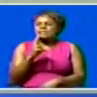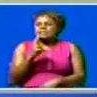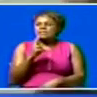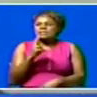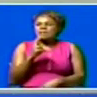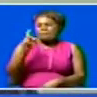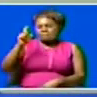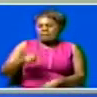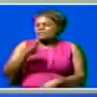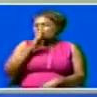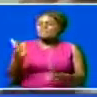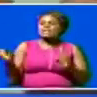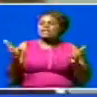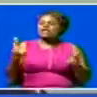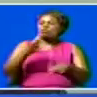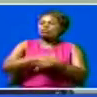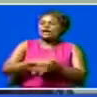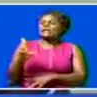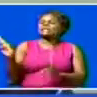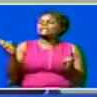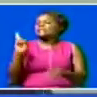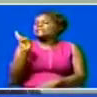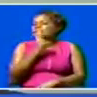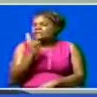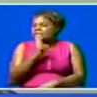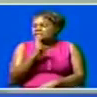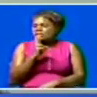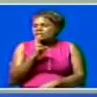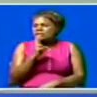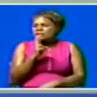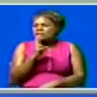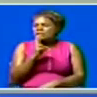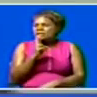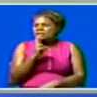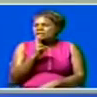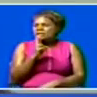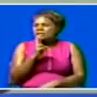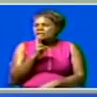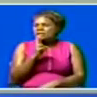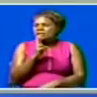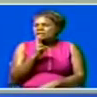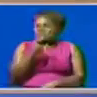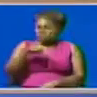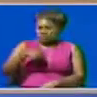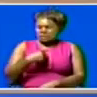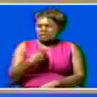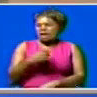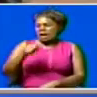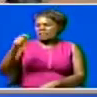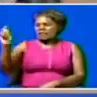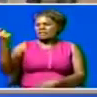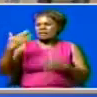must be prepared to take a risk. And we haven't taken risk in a careless way. We've really taken risk in a calculated way. Other